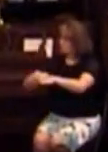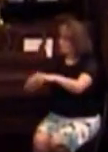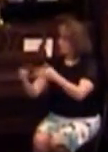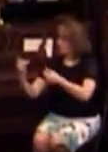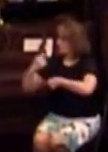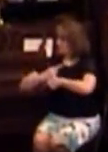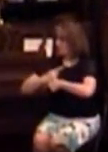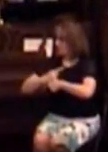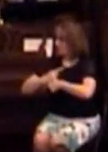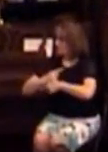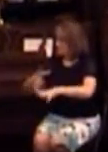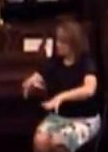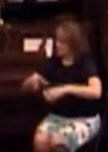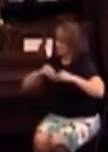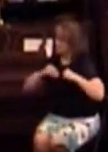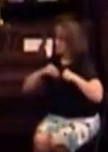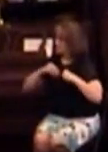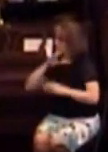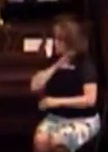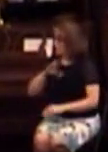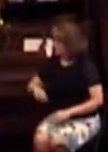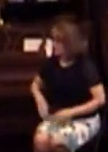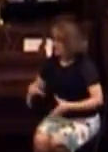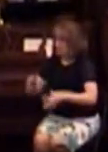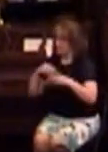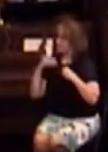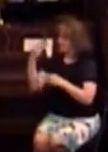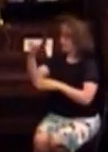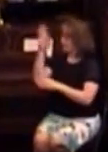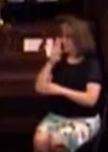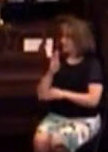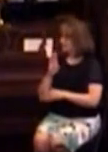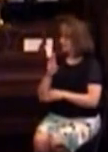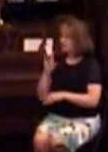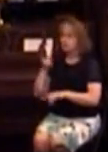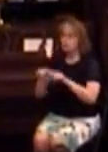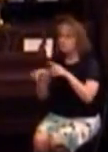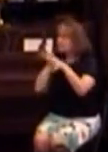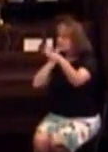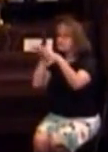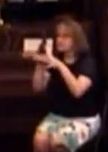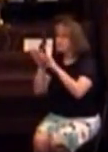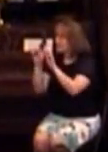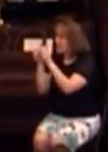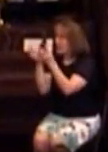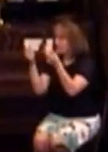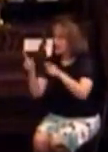you won't be able to explain what just happened, but all of a sudden your eyes will be open and you'll say, it's real.